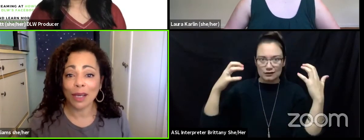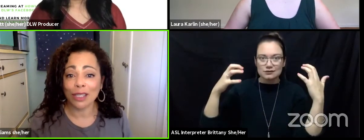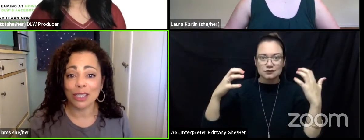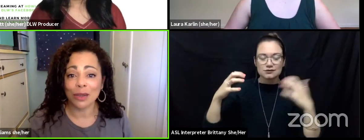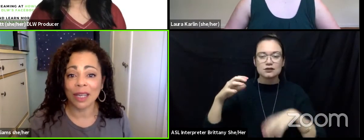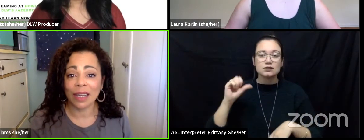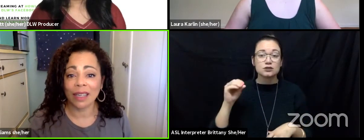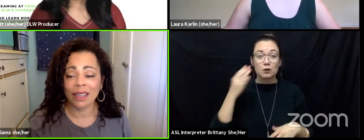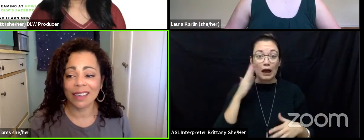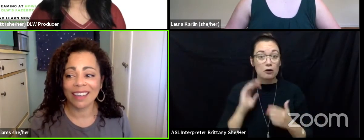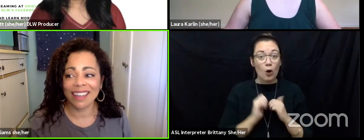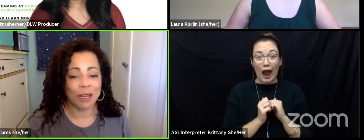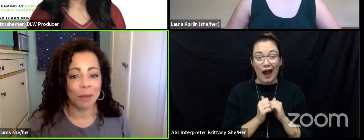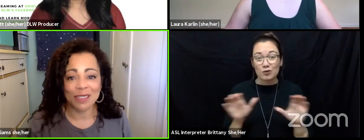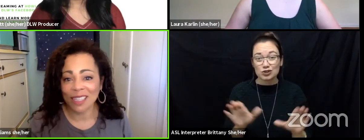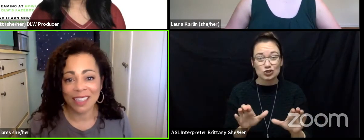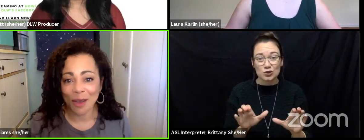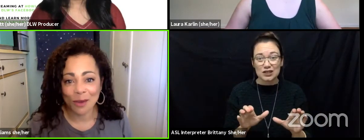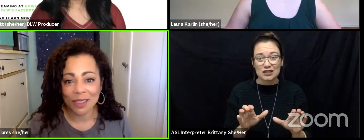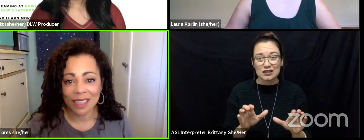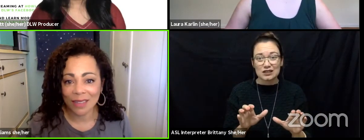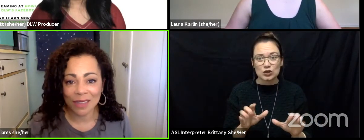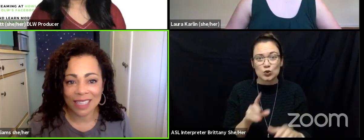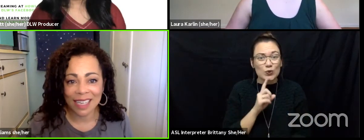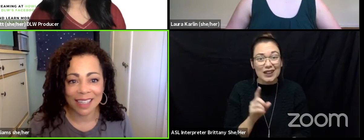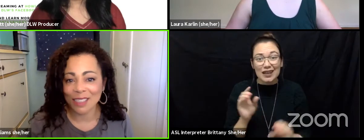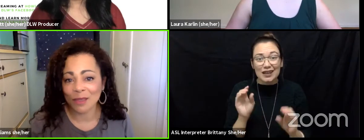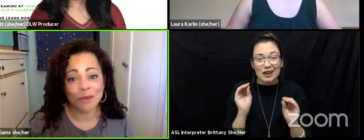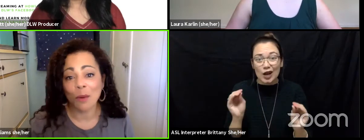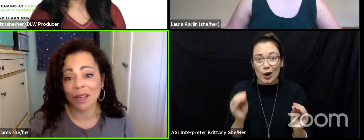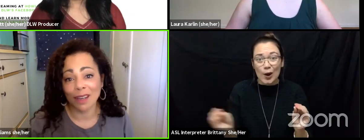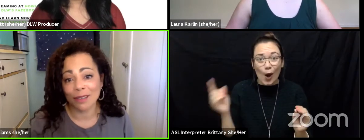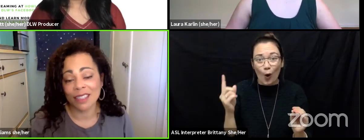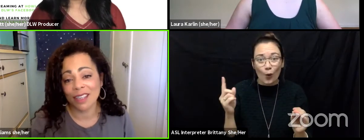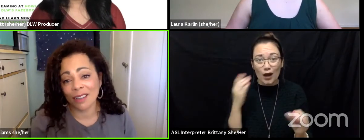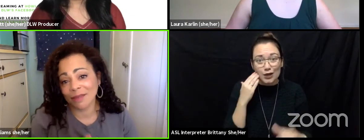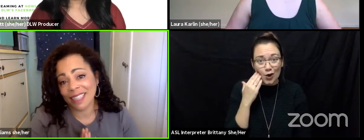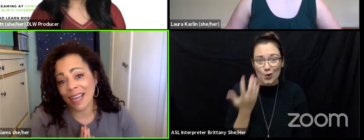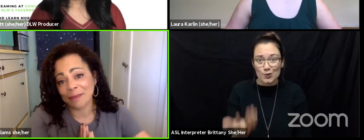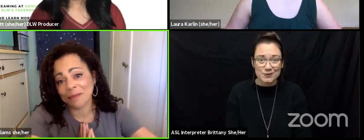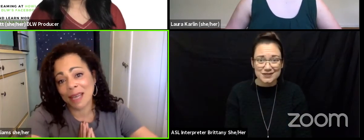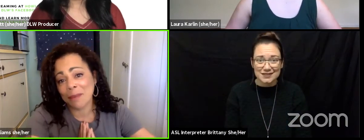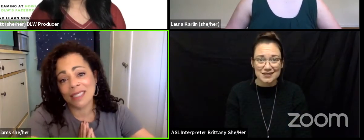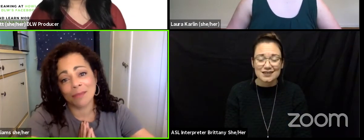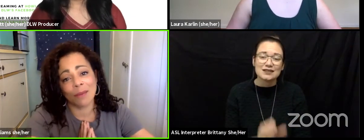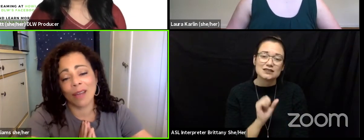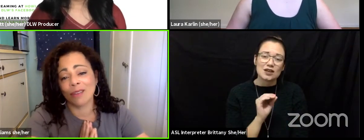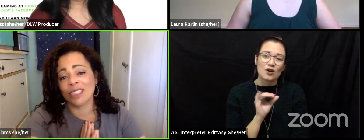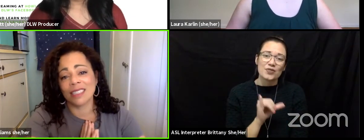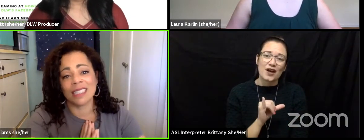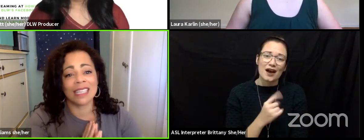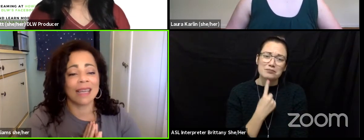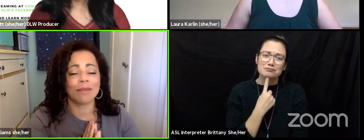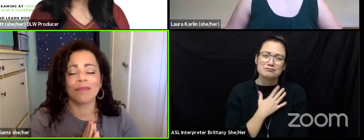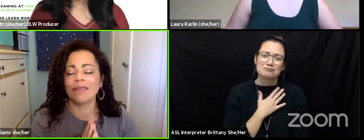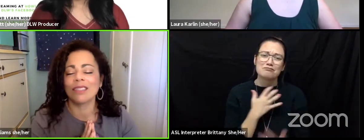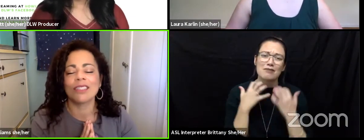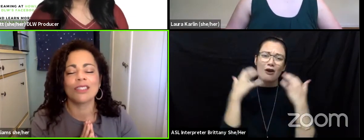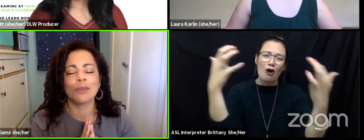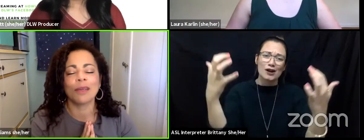how we're gonna do it. And nobody really knows, even if they say they do, no one knows. So yeah, I miss my audiences, and